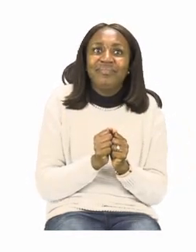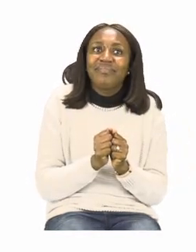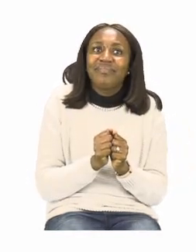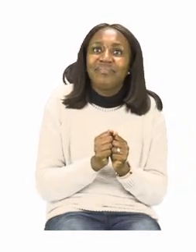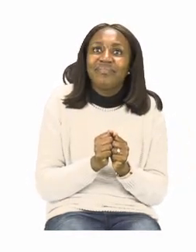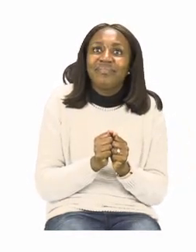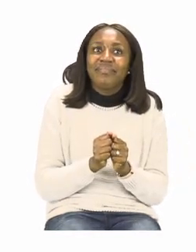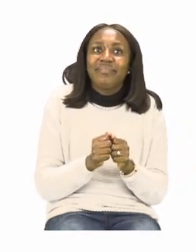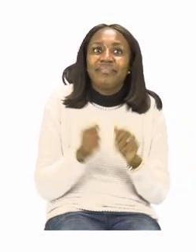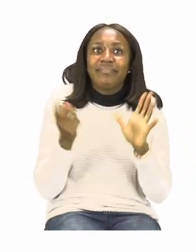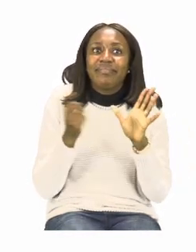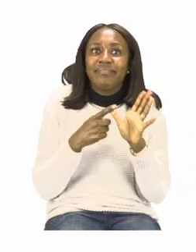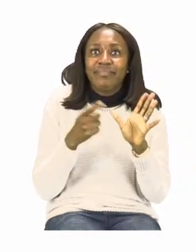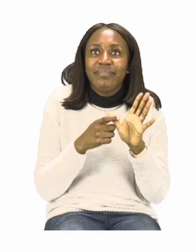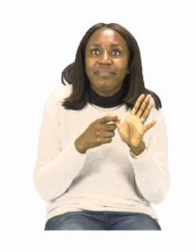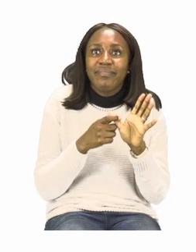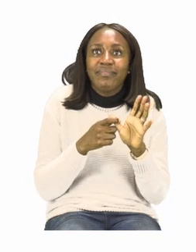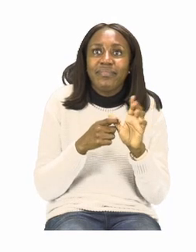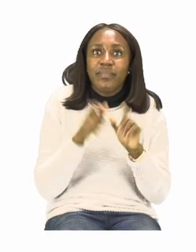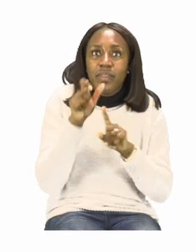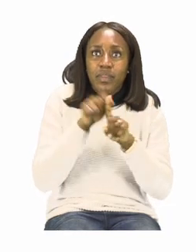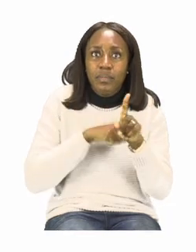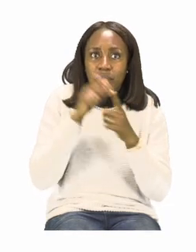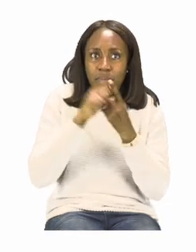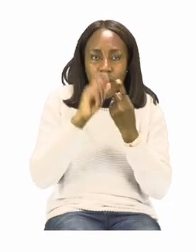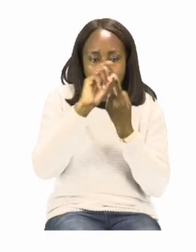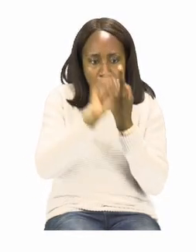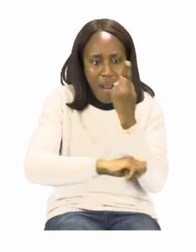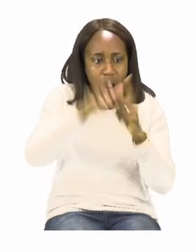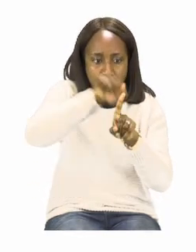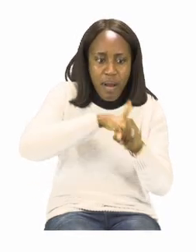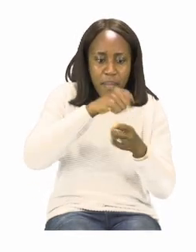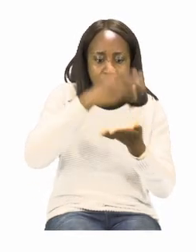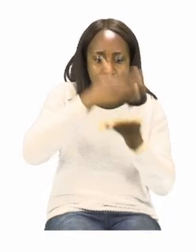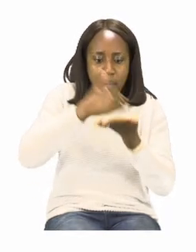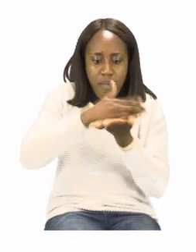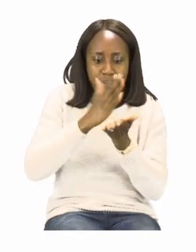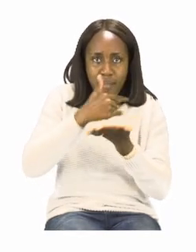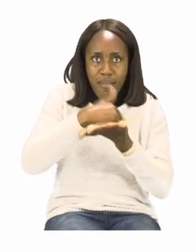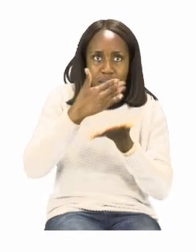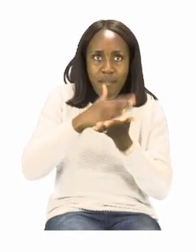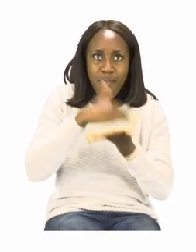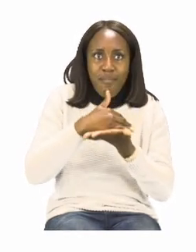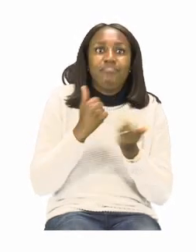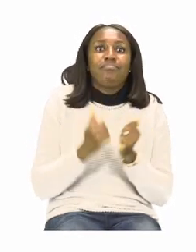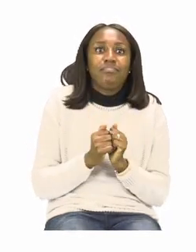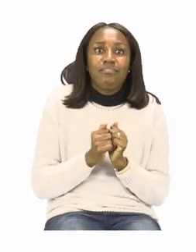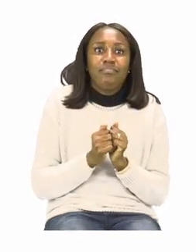The next one after that says peel and slice the bananas.